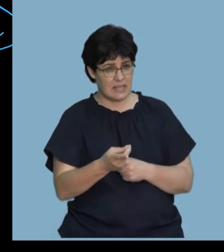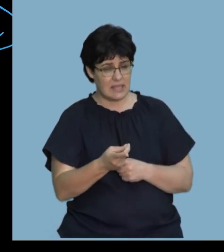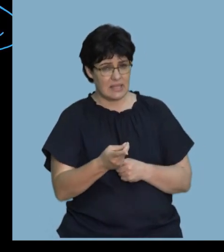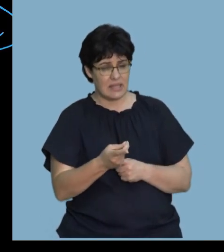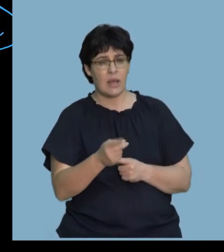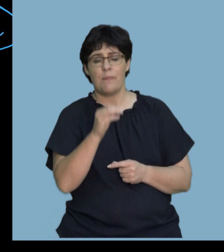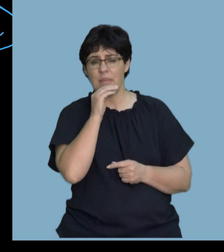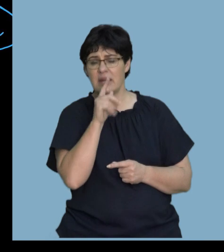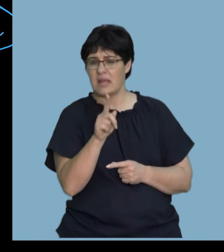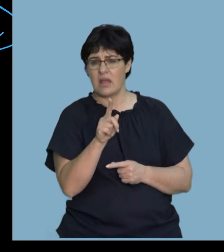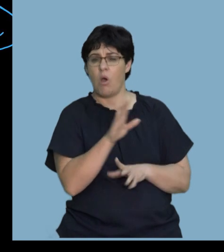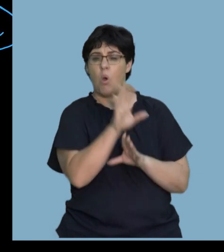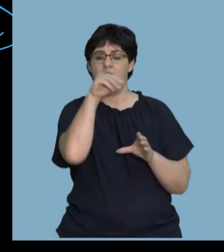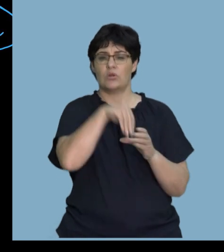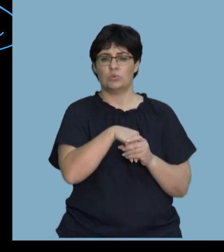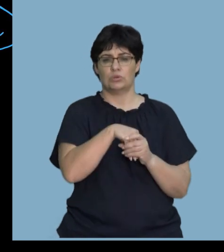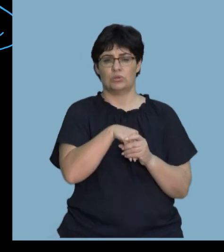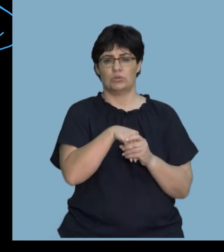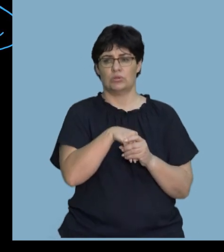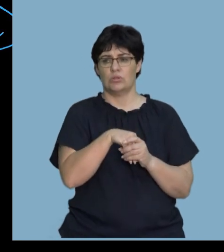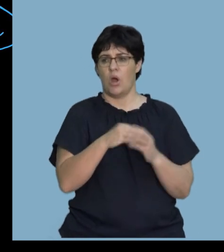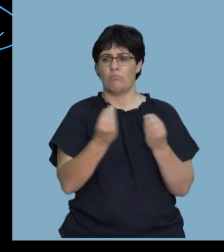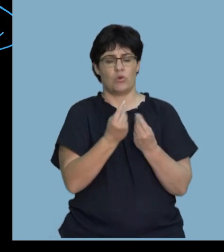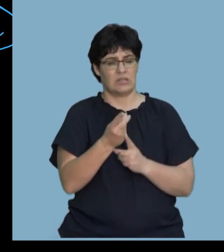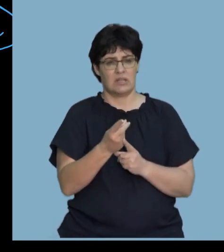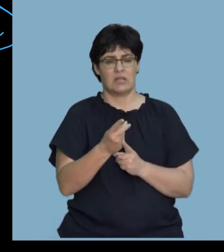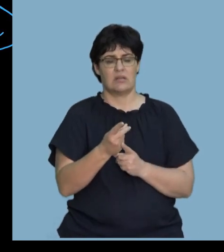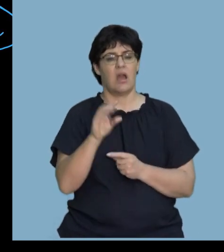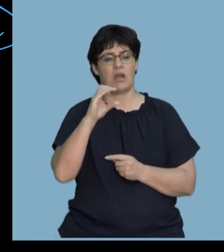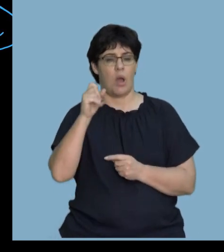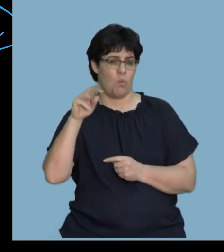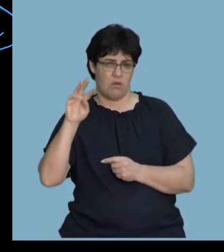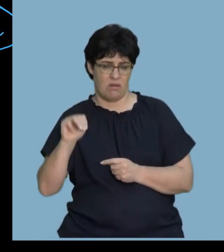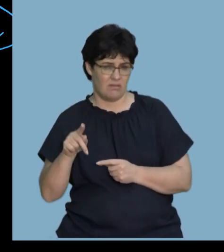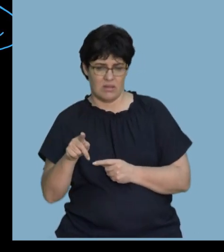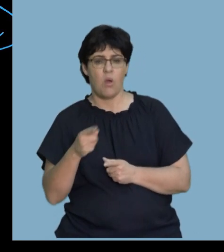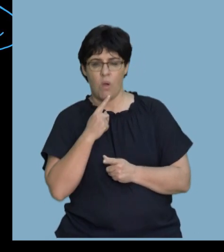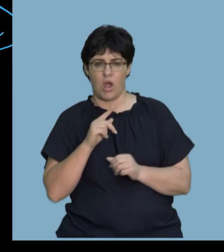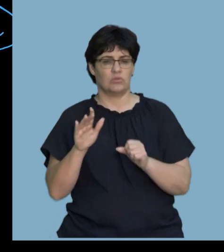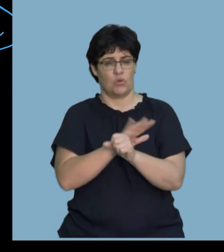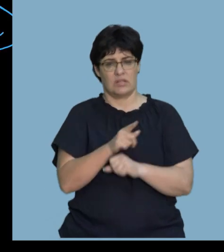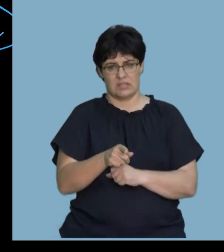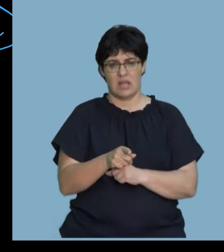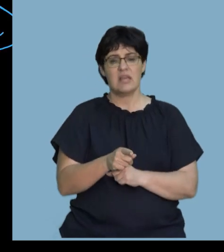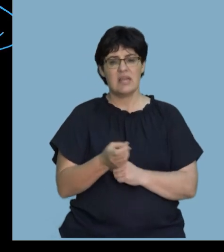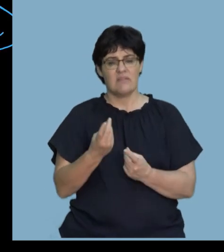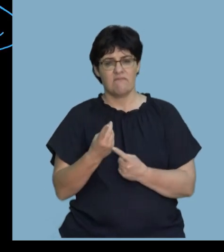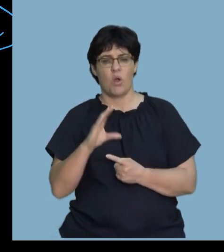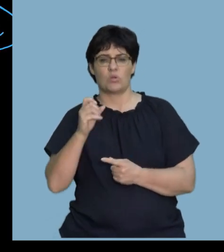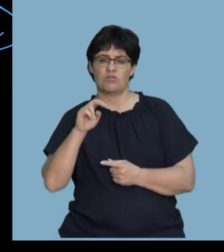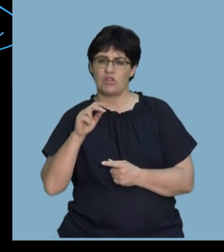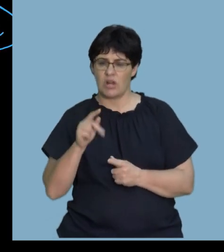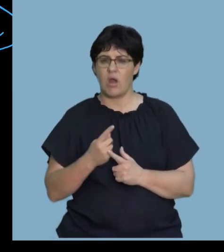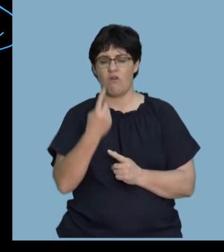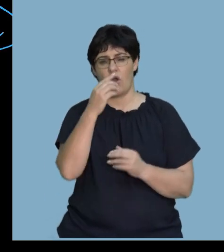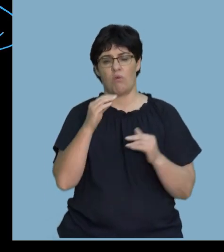gonna, we're not gonna include this product, which is carbon, because it's a solid. So it's gonna, we shall give it a concentration which is